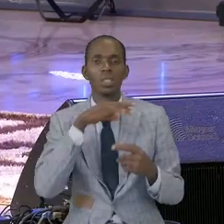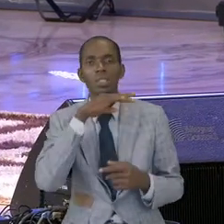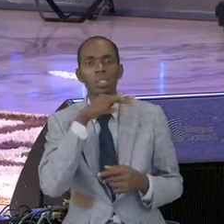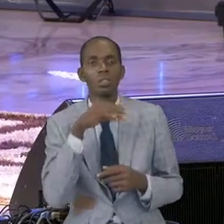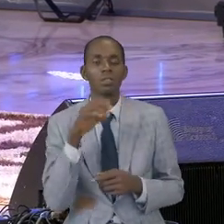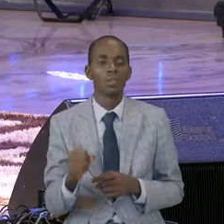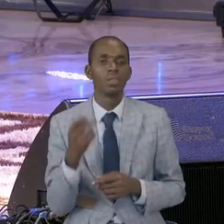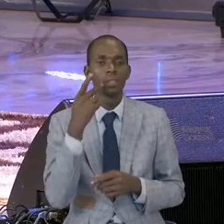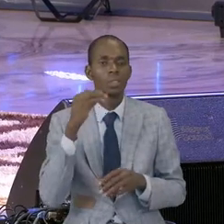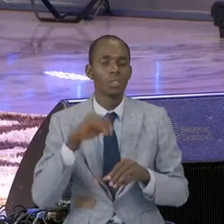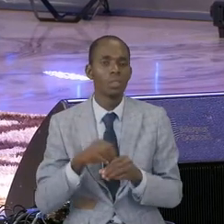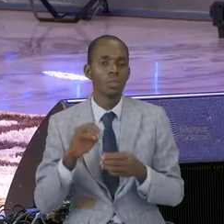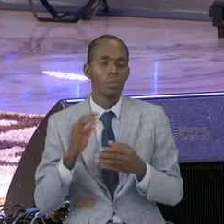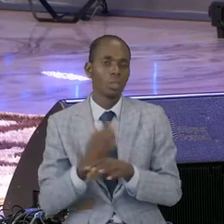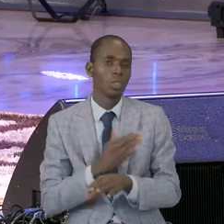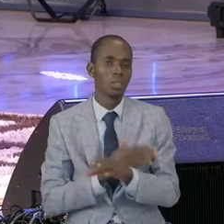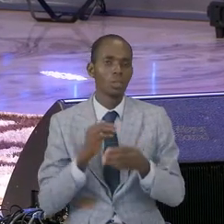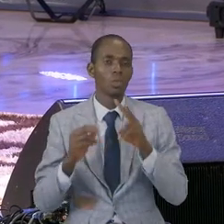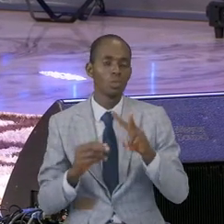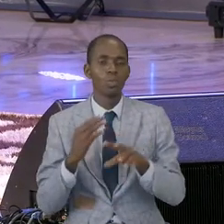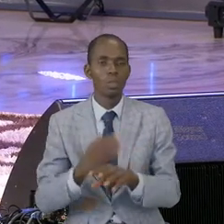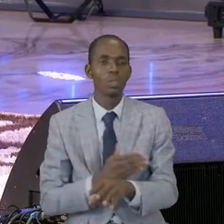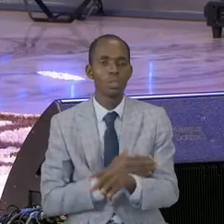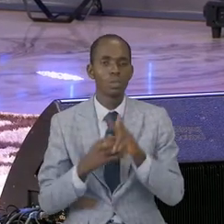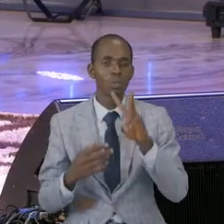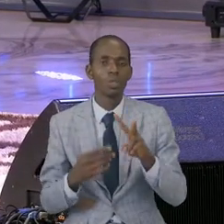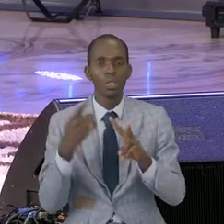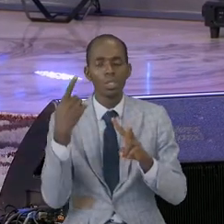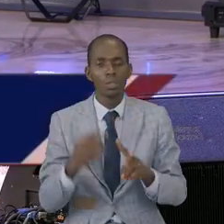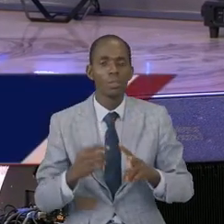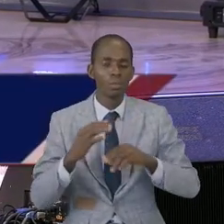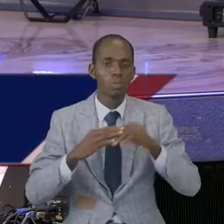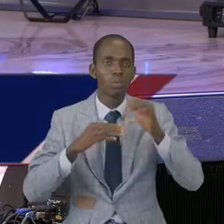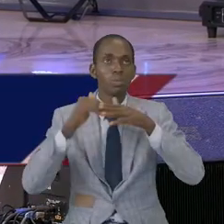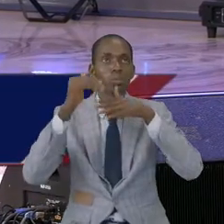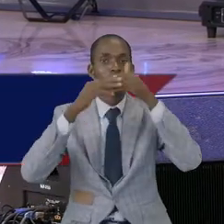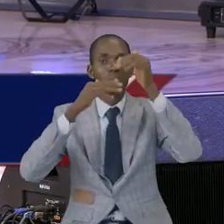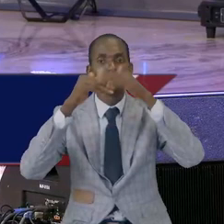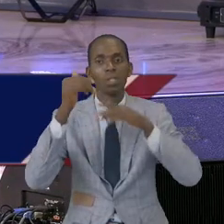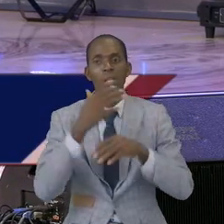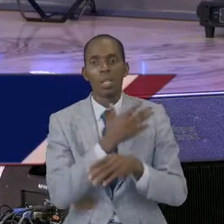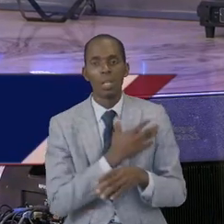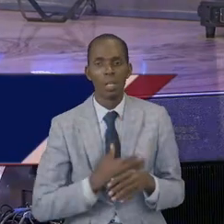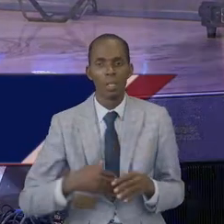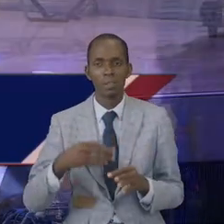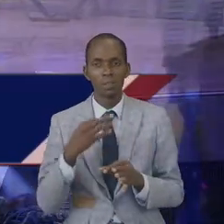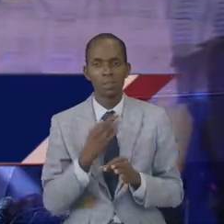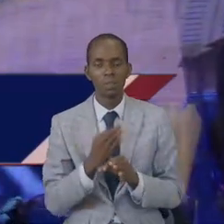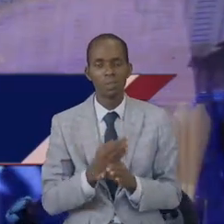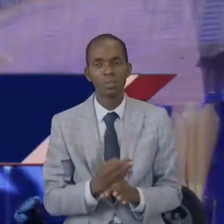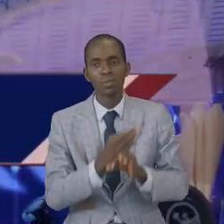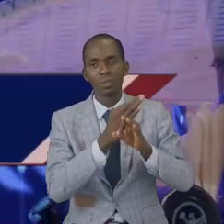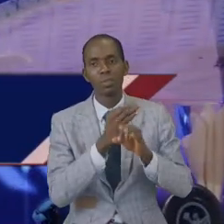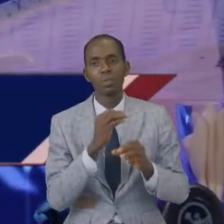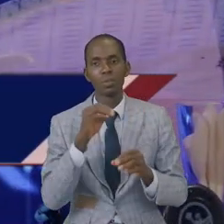We're looking at number two here. Number two is the cultivation and faithful